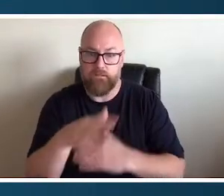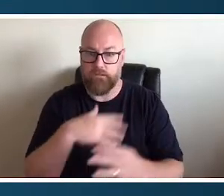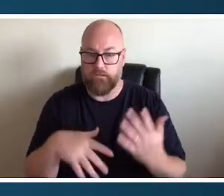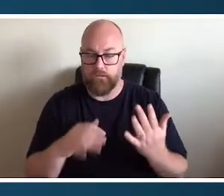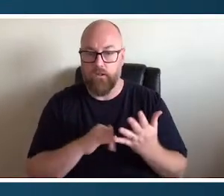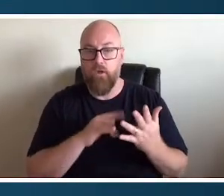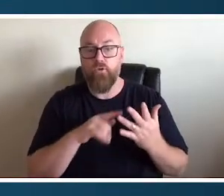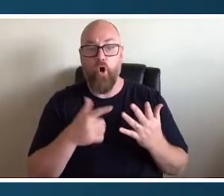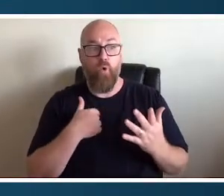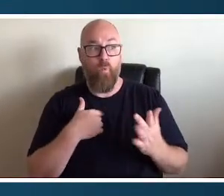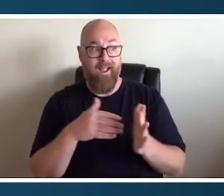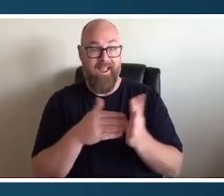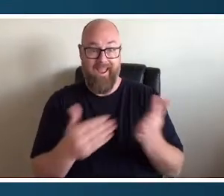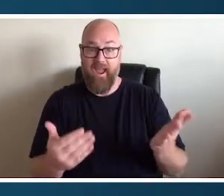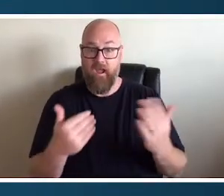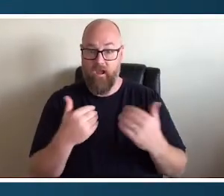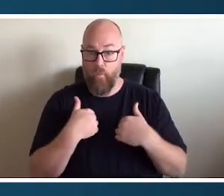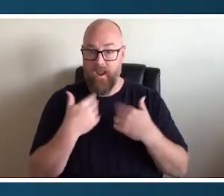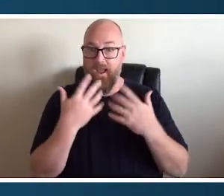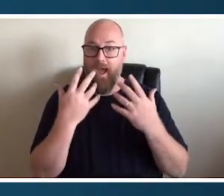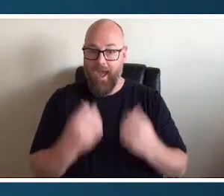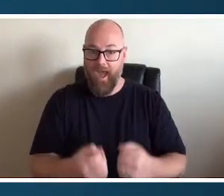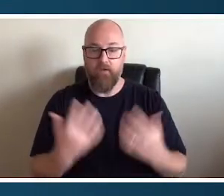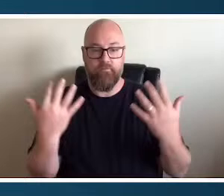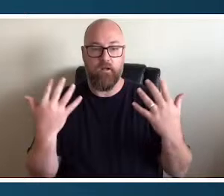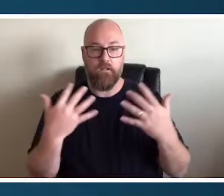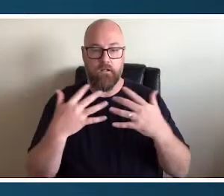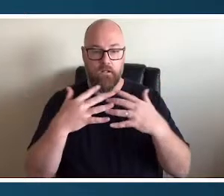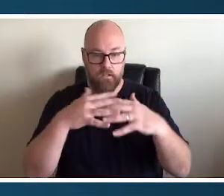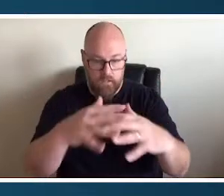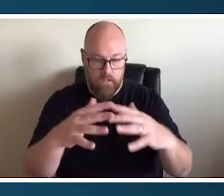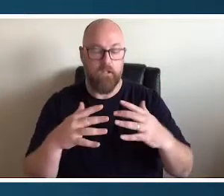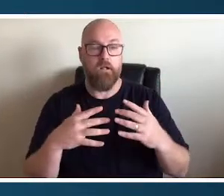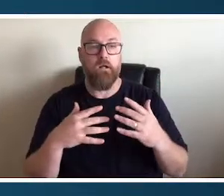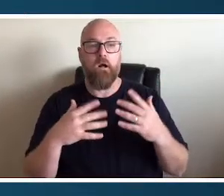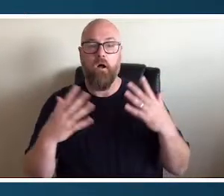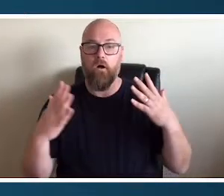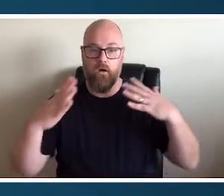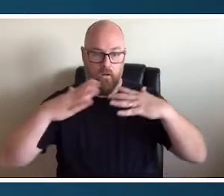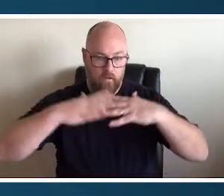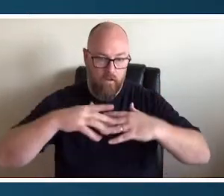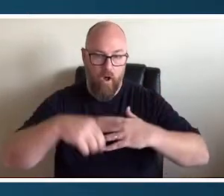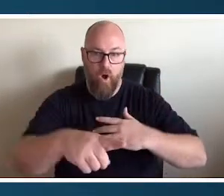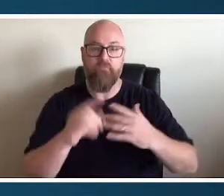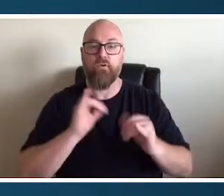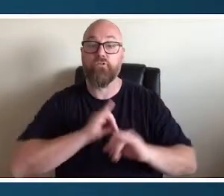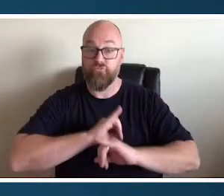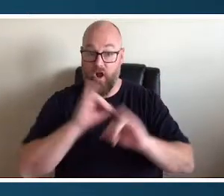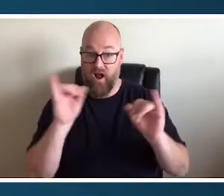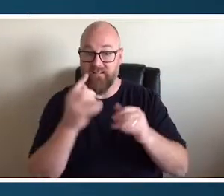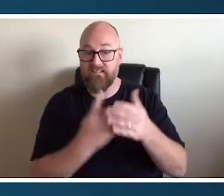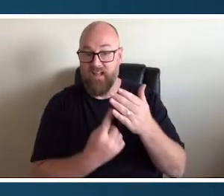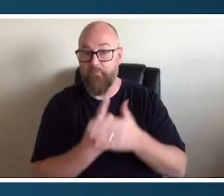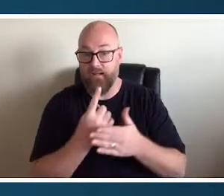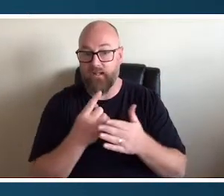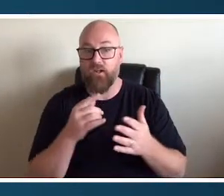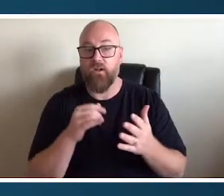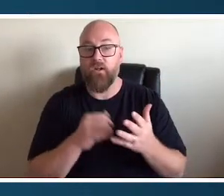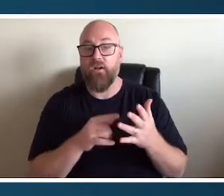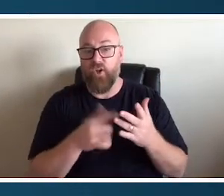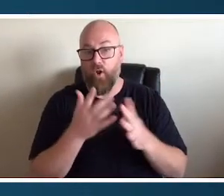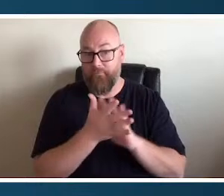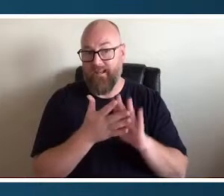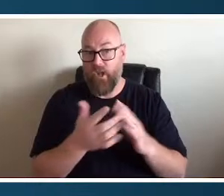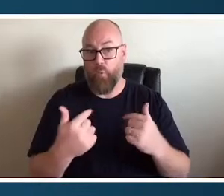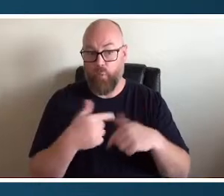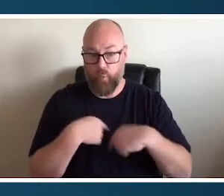point where we have a convergence of crises that really must propel us to act, to swiftly